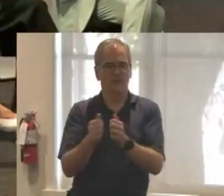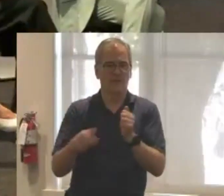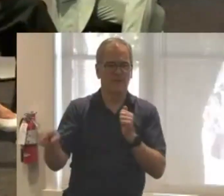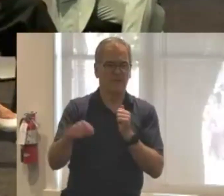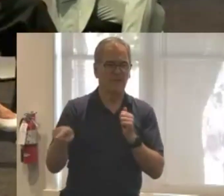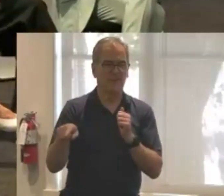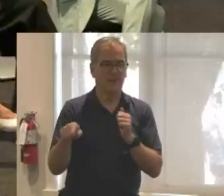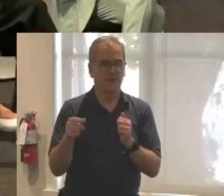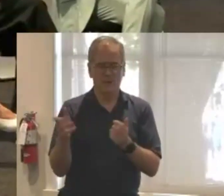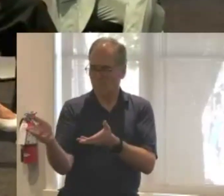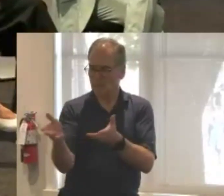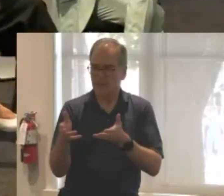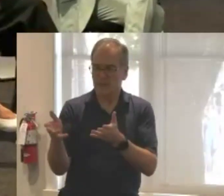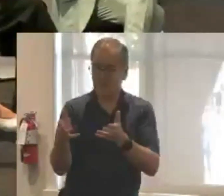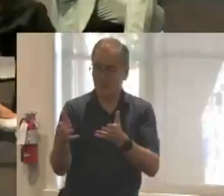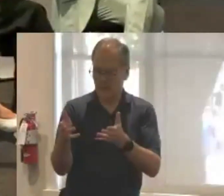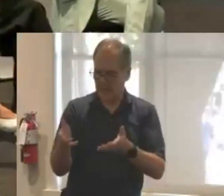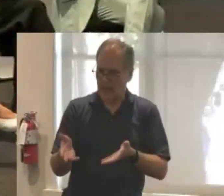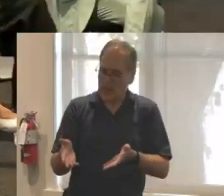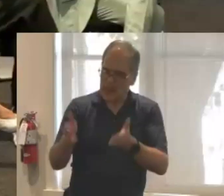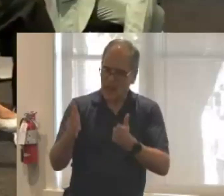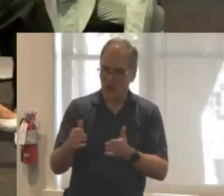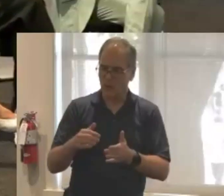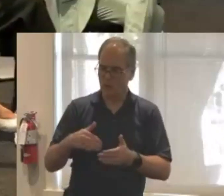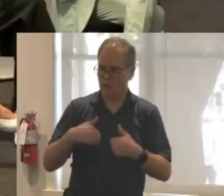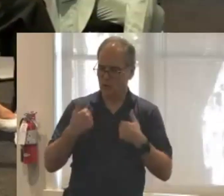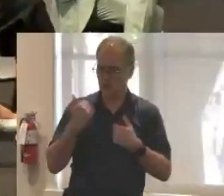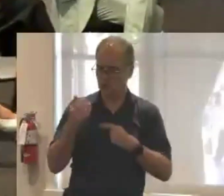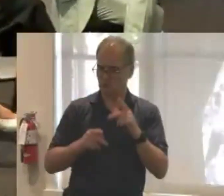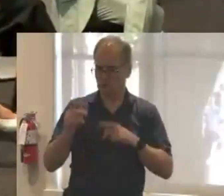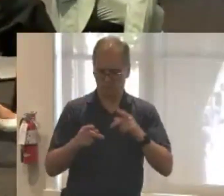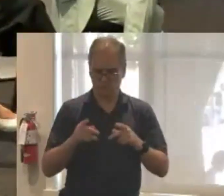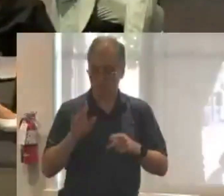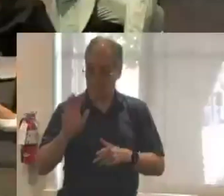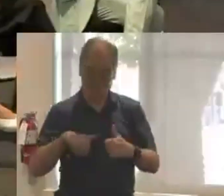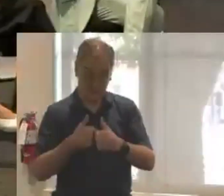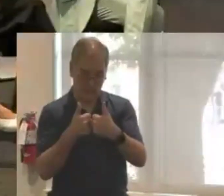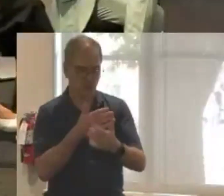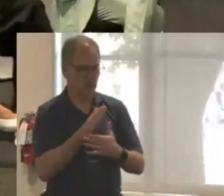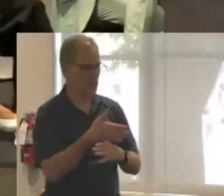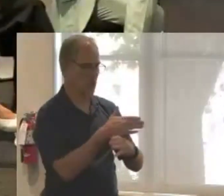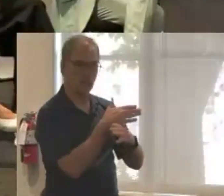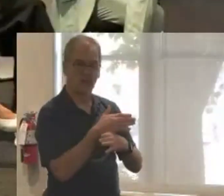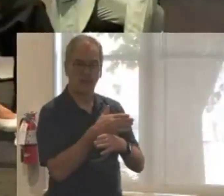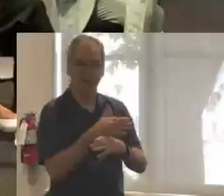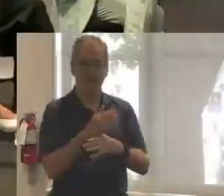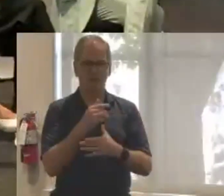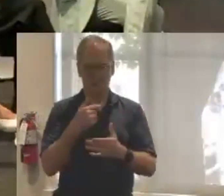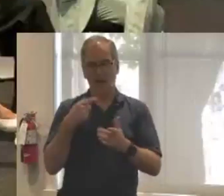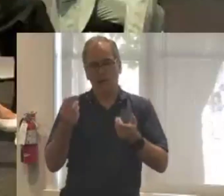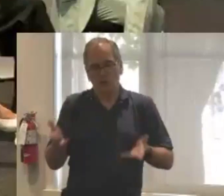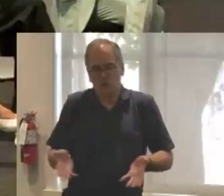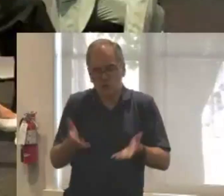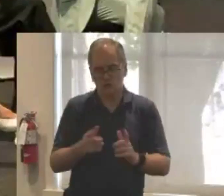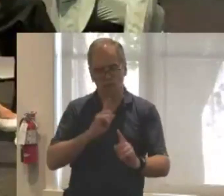challenges. With support of Instagram, we can provide opportunities for informal conversations, positive narratives about mental